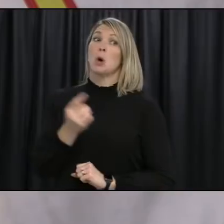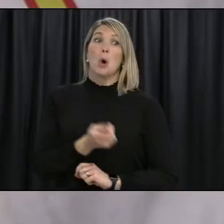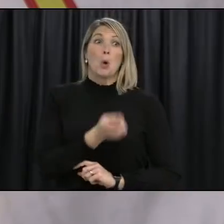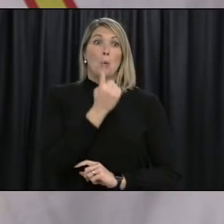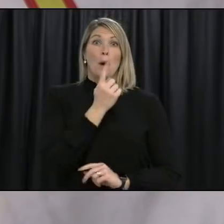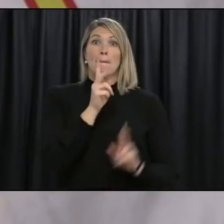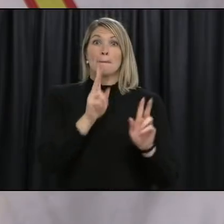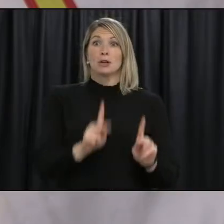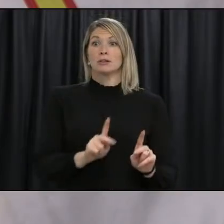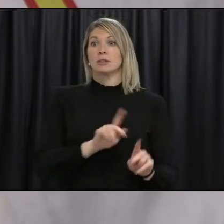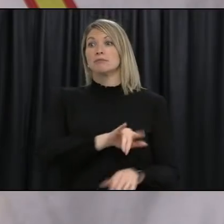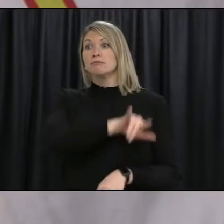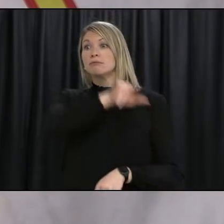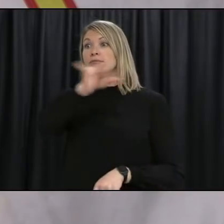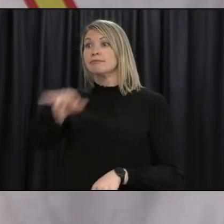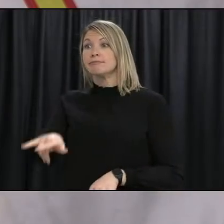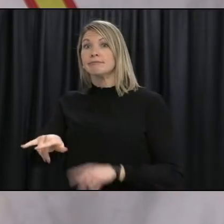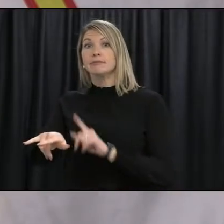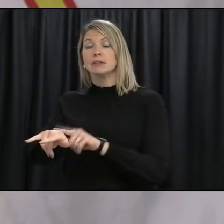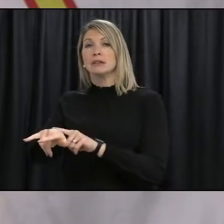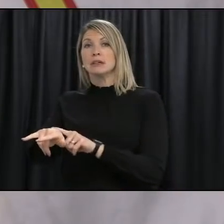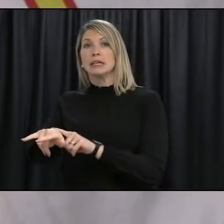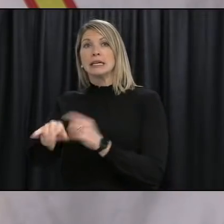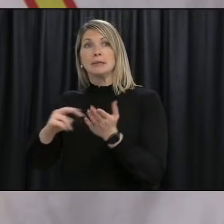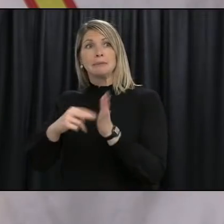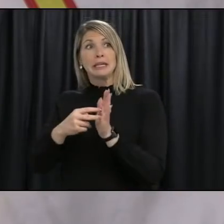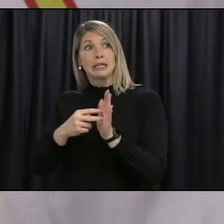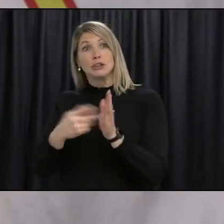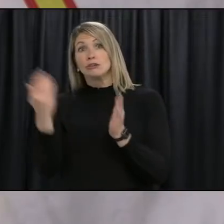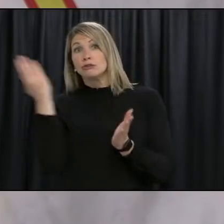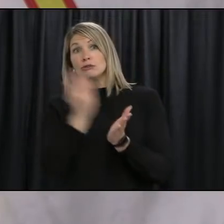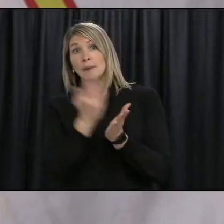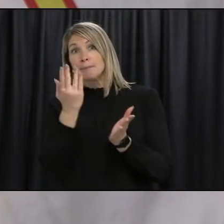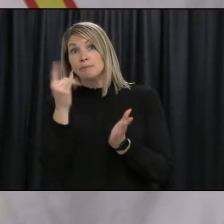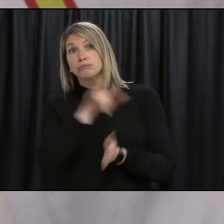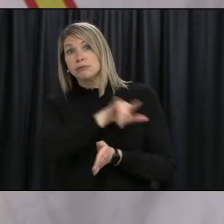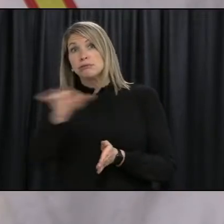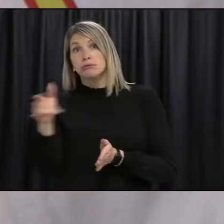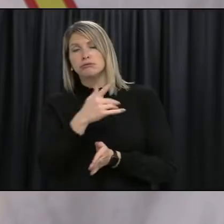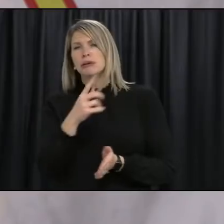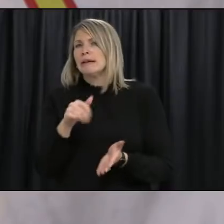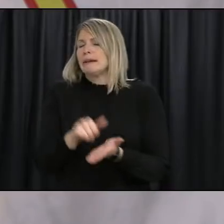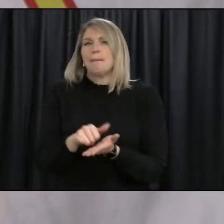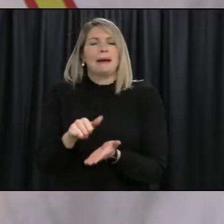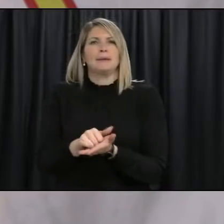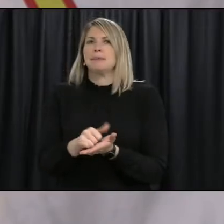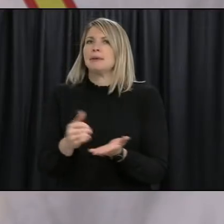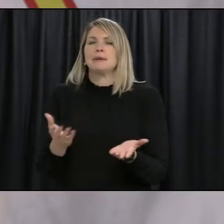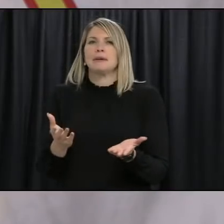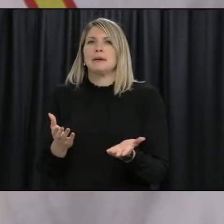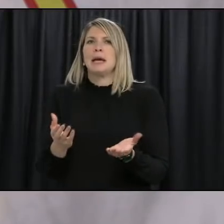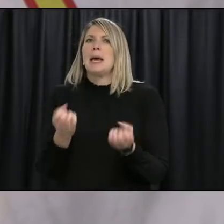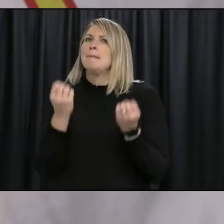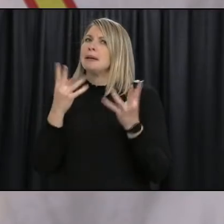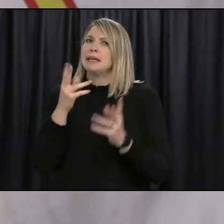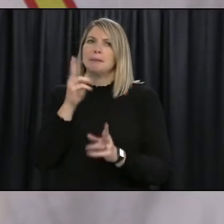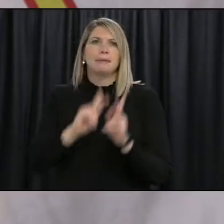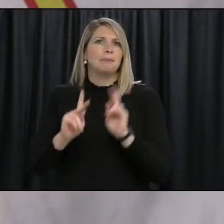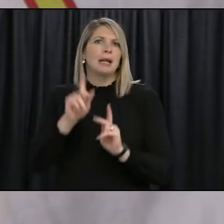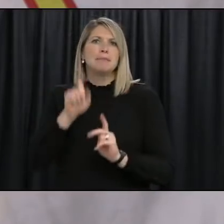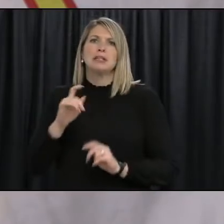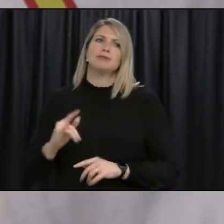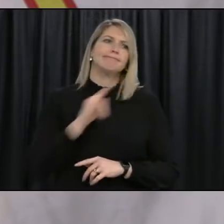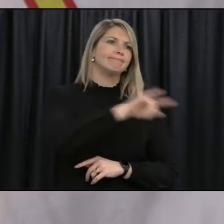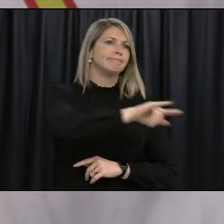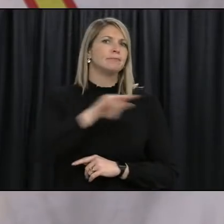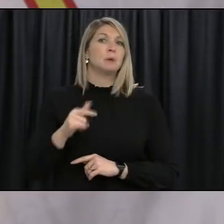we know that travel brings the virus here, it is impossible to shut down travel completely. And there are many reasons why people must travel here, including